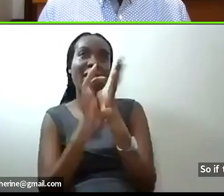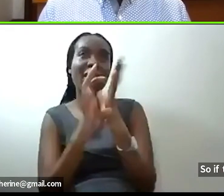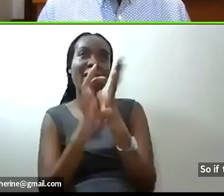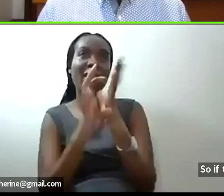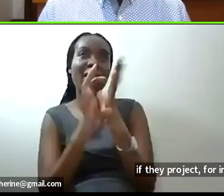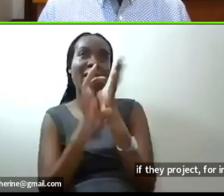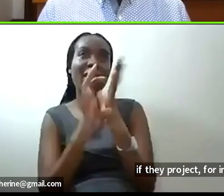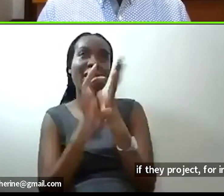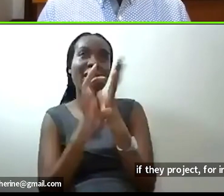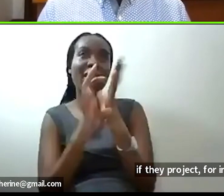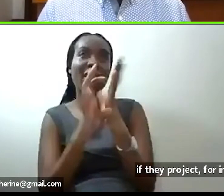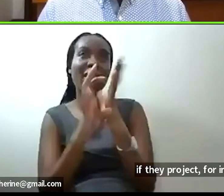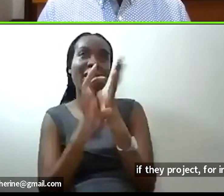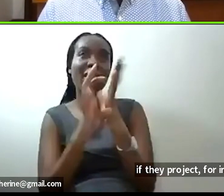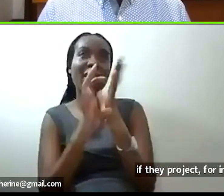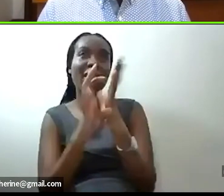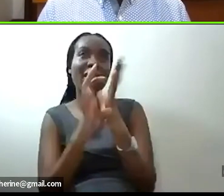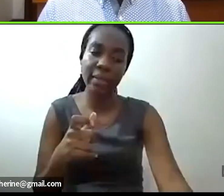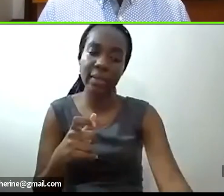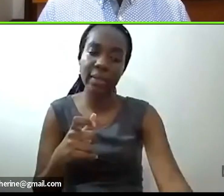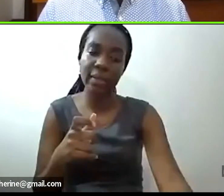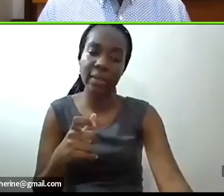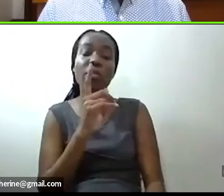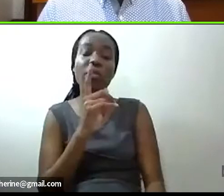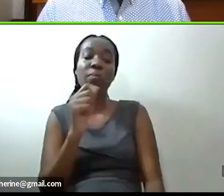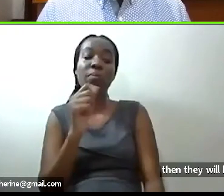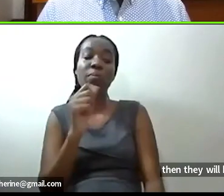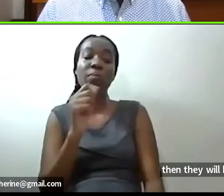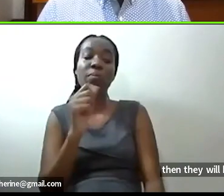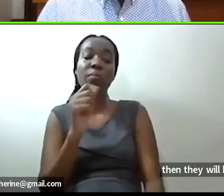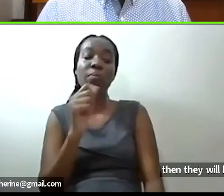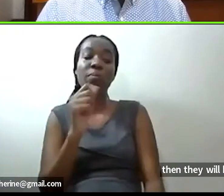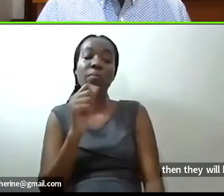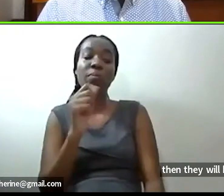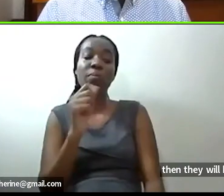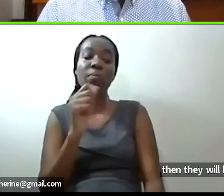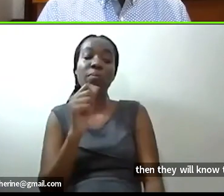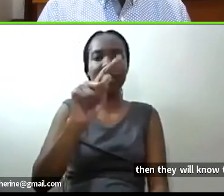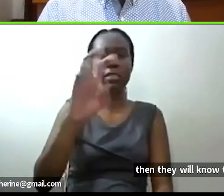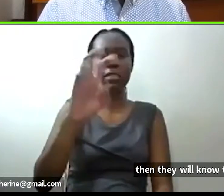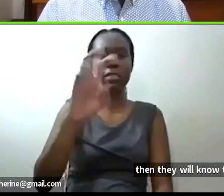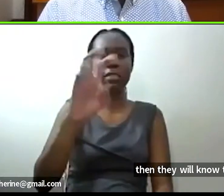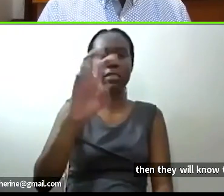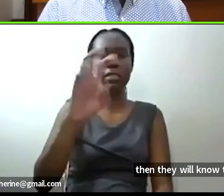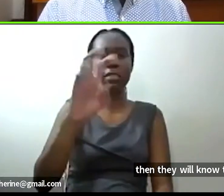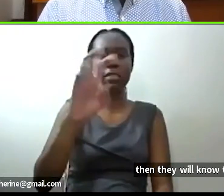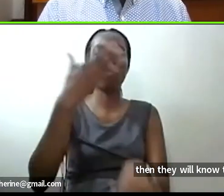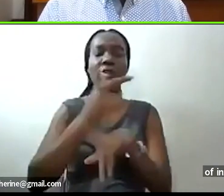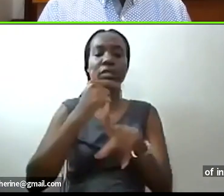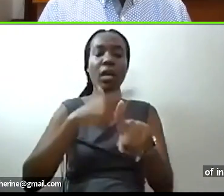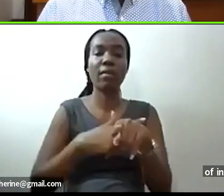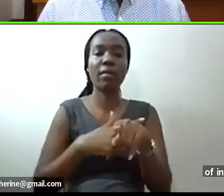increase, then they will know they will be getting higher rates of interest over the period of the